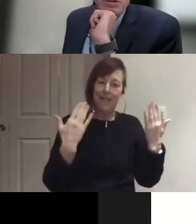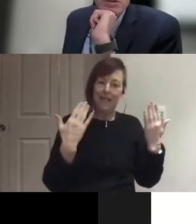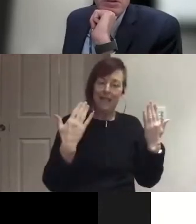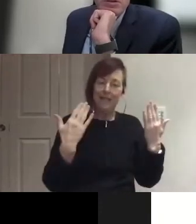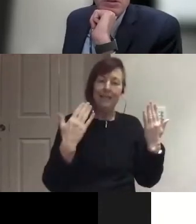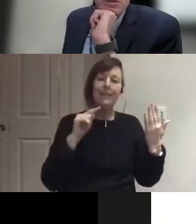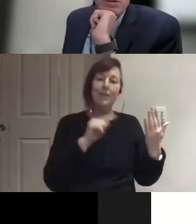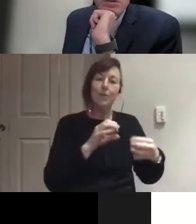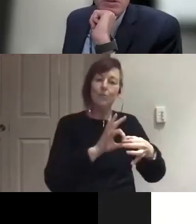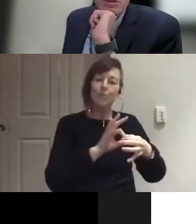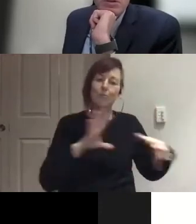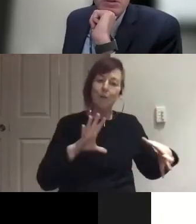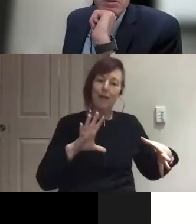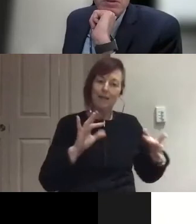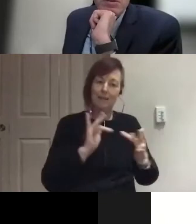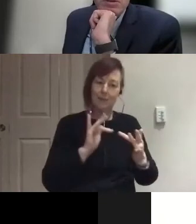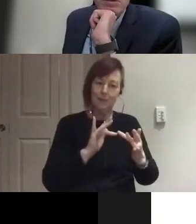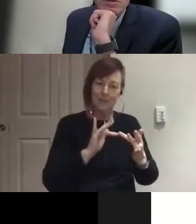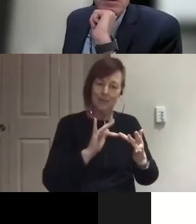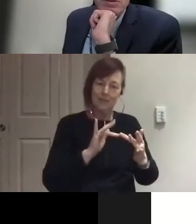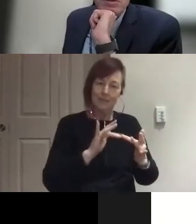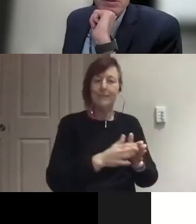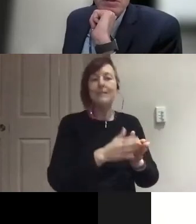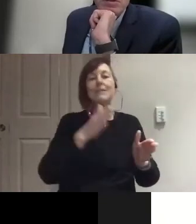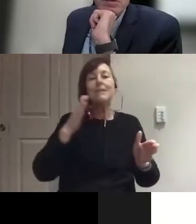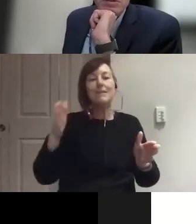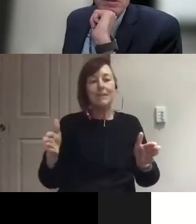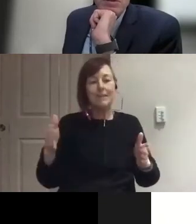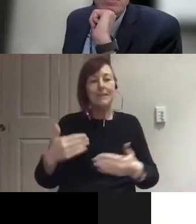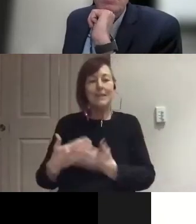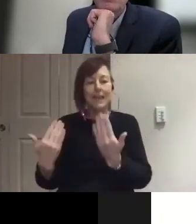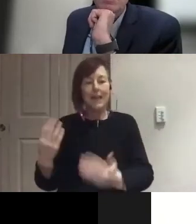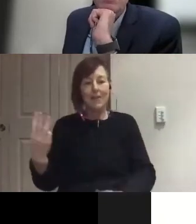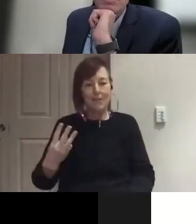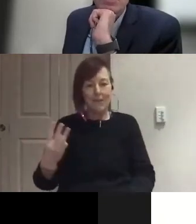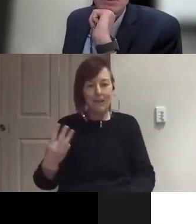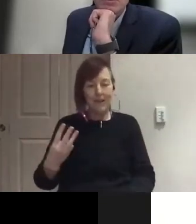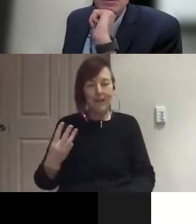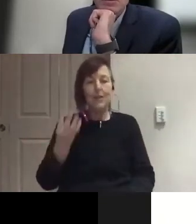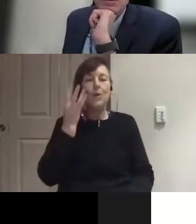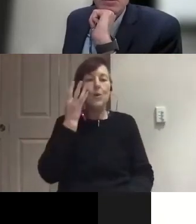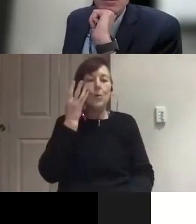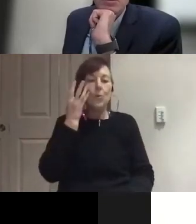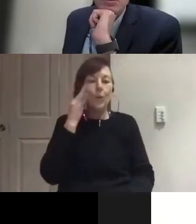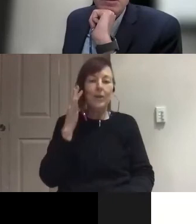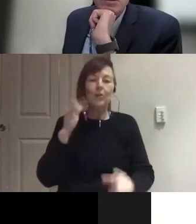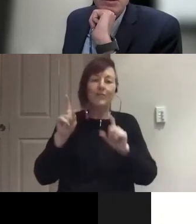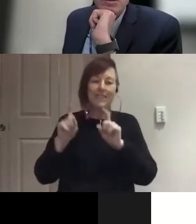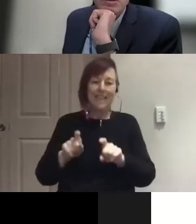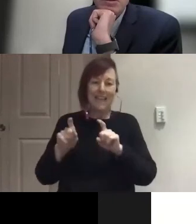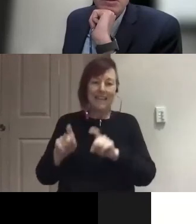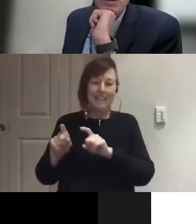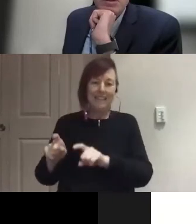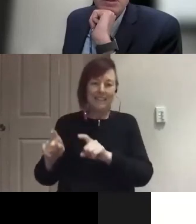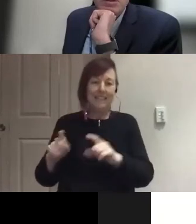and day 13 is the 13th day after day 0. Does that make sense? So you start counting from 1 the